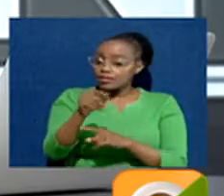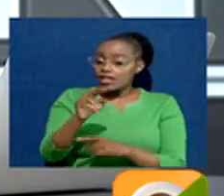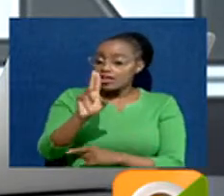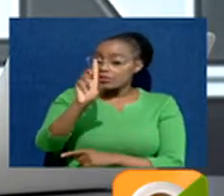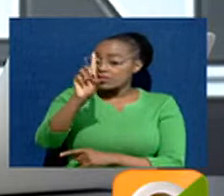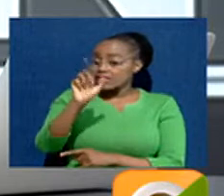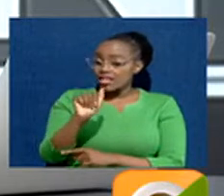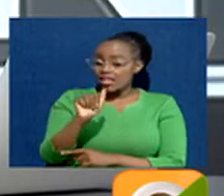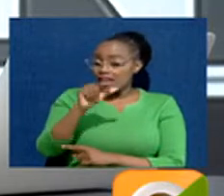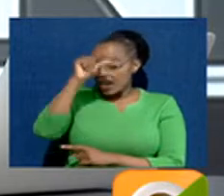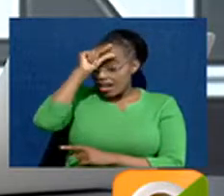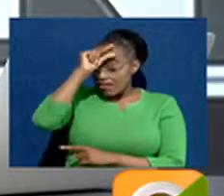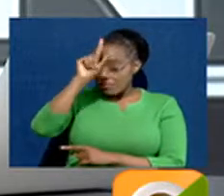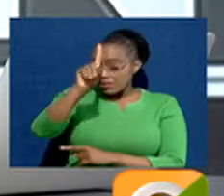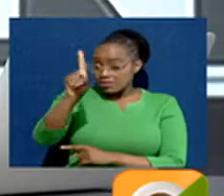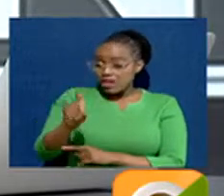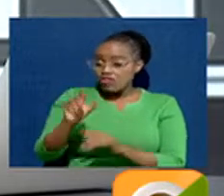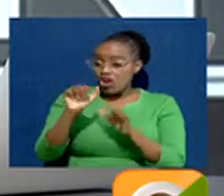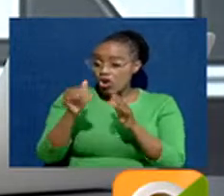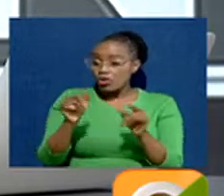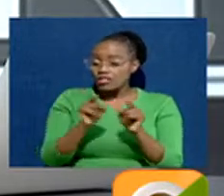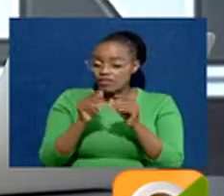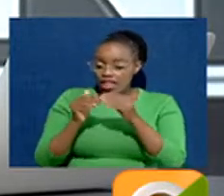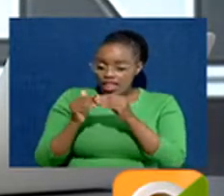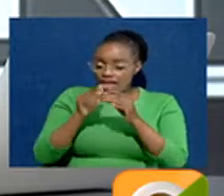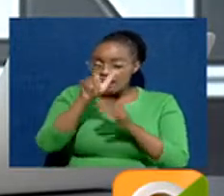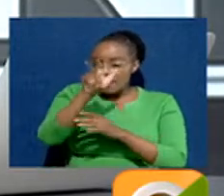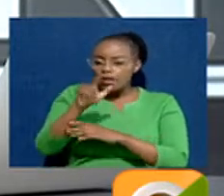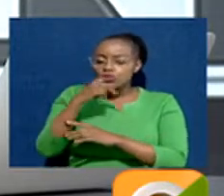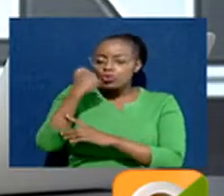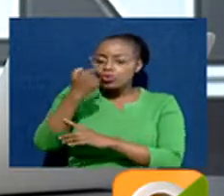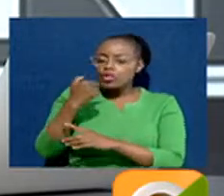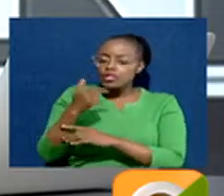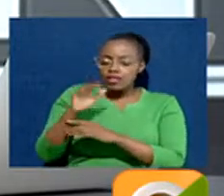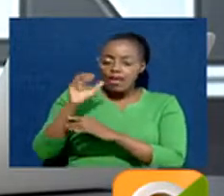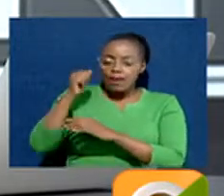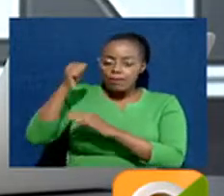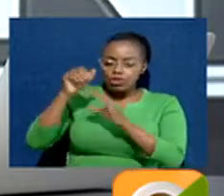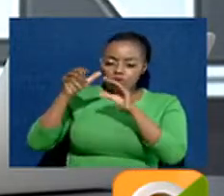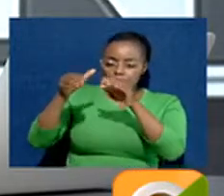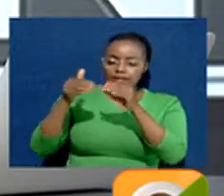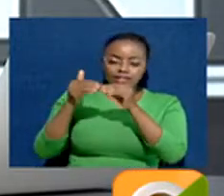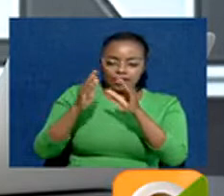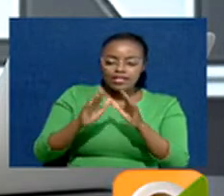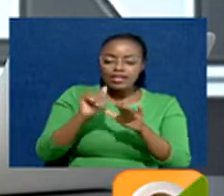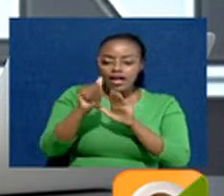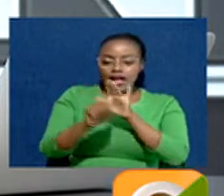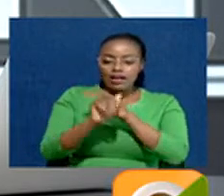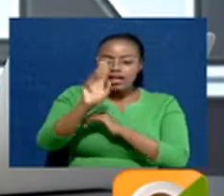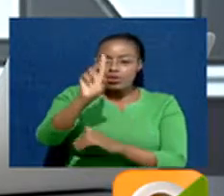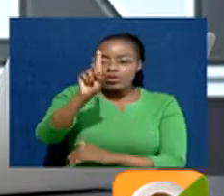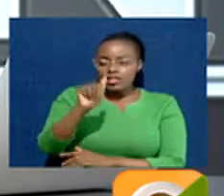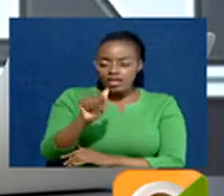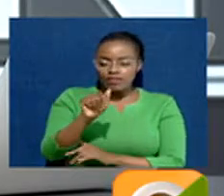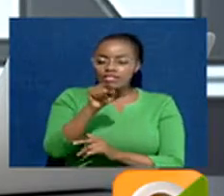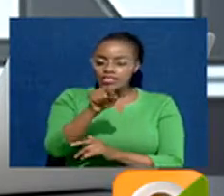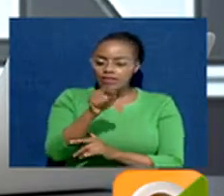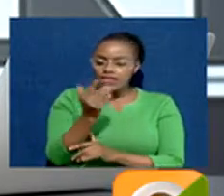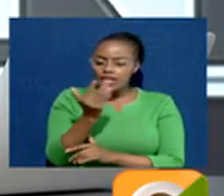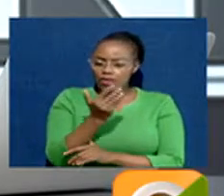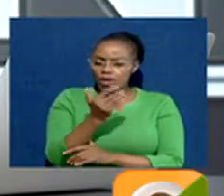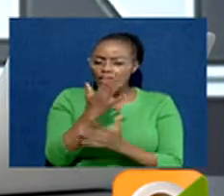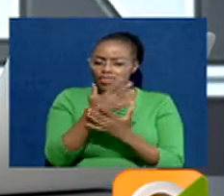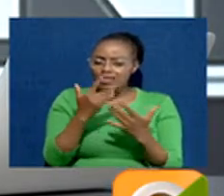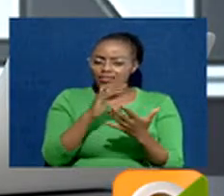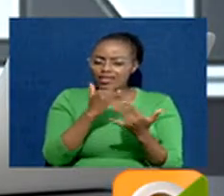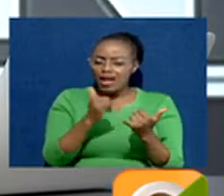UDA government? Or is it led by somebody who is a party leader of a political party? And that's where things